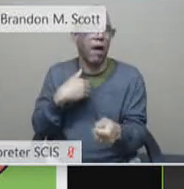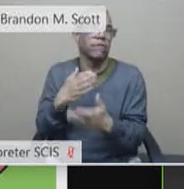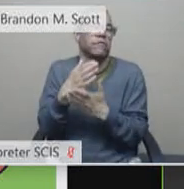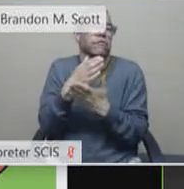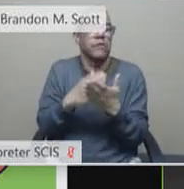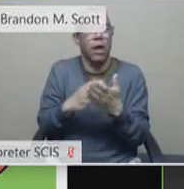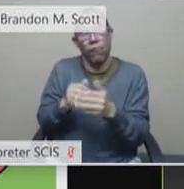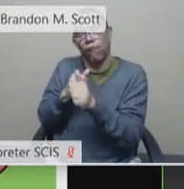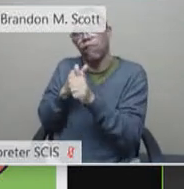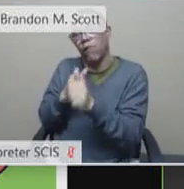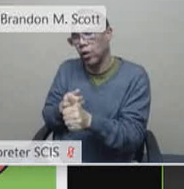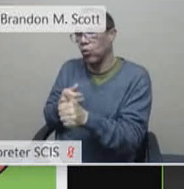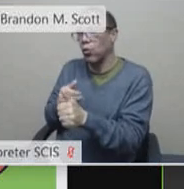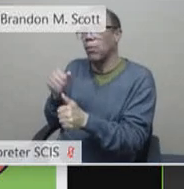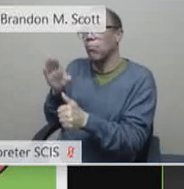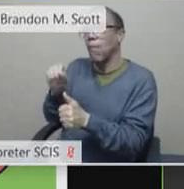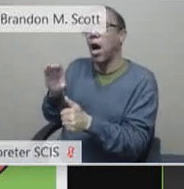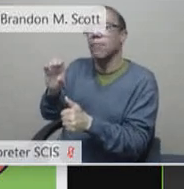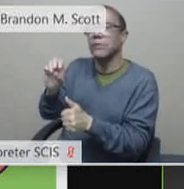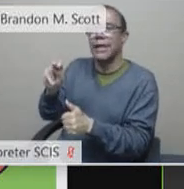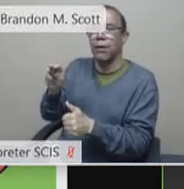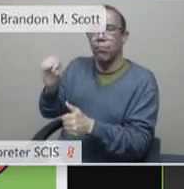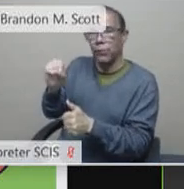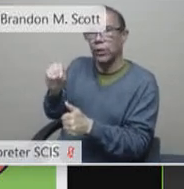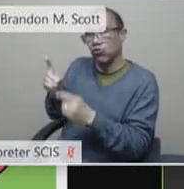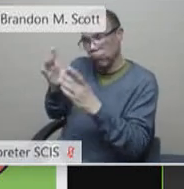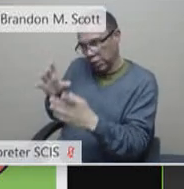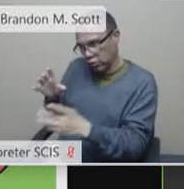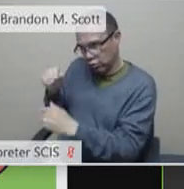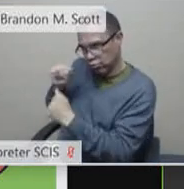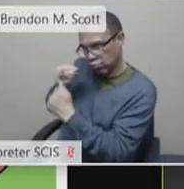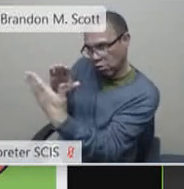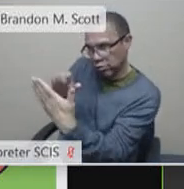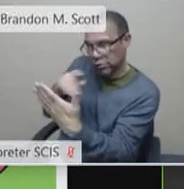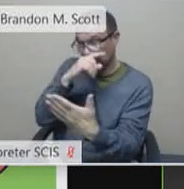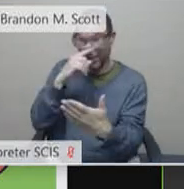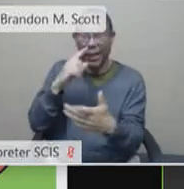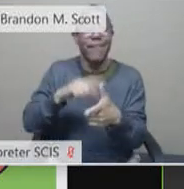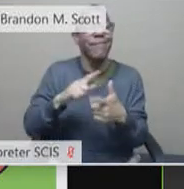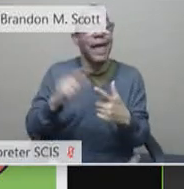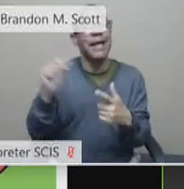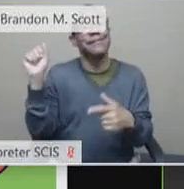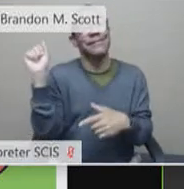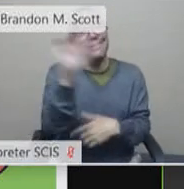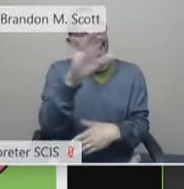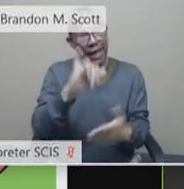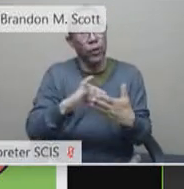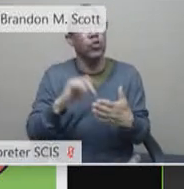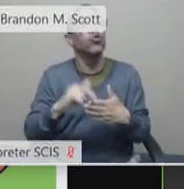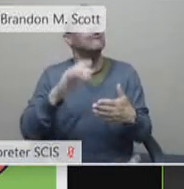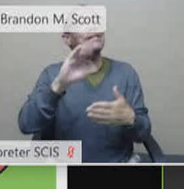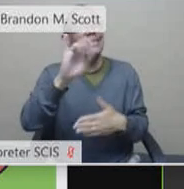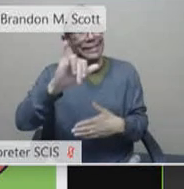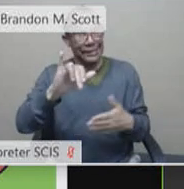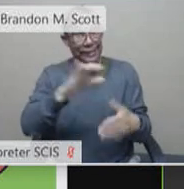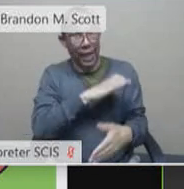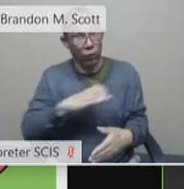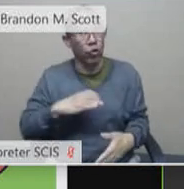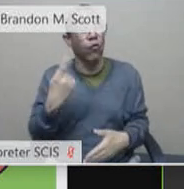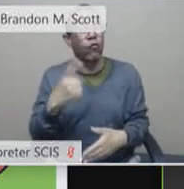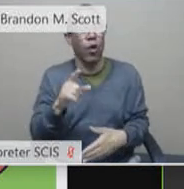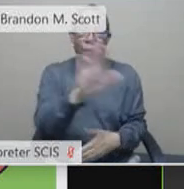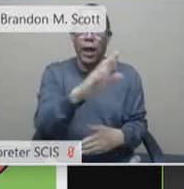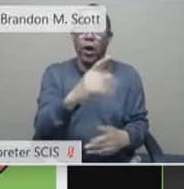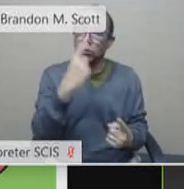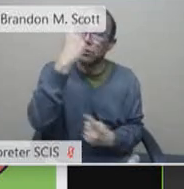sent to me today. The proposed ordinance of estimates will be sent then to the City Council for deliberation. We also